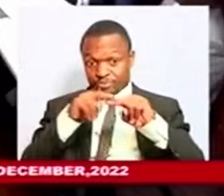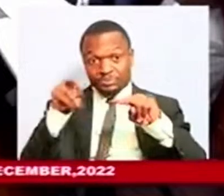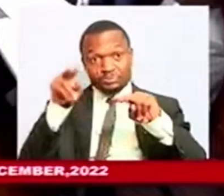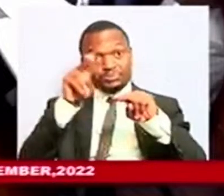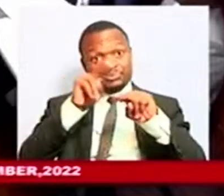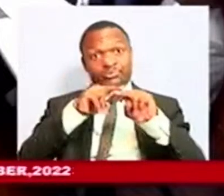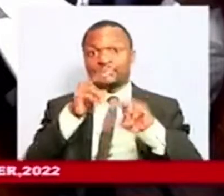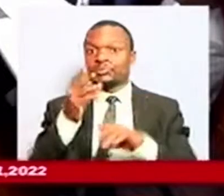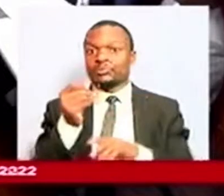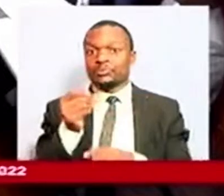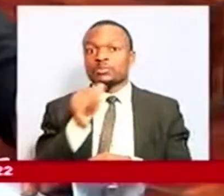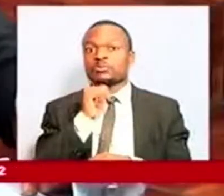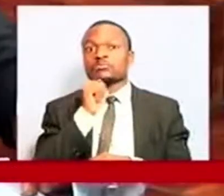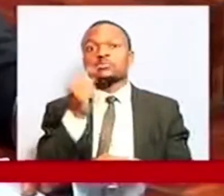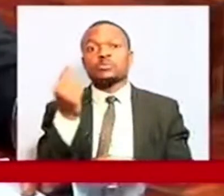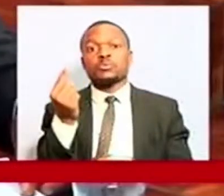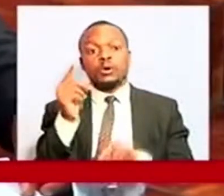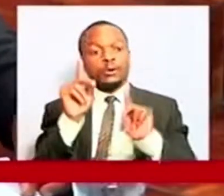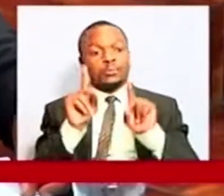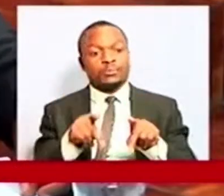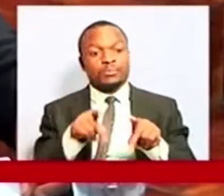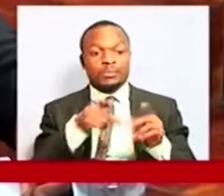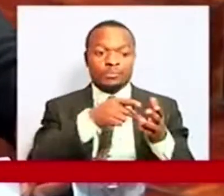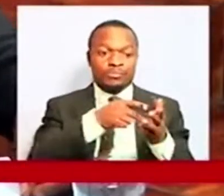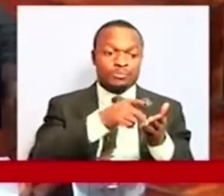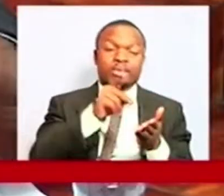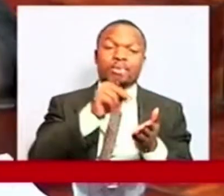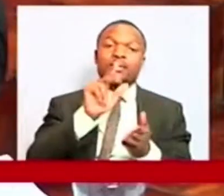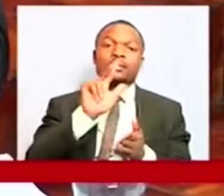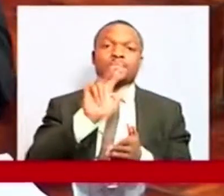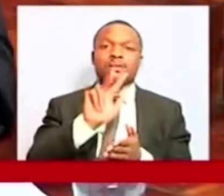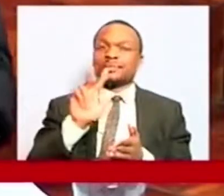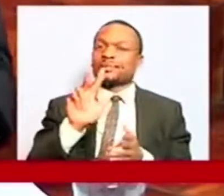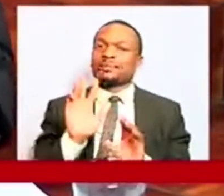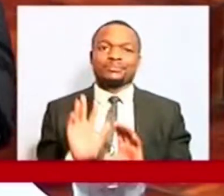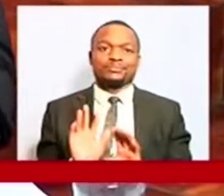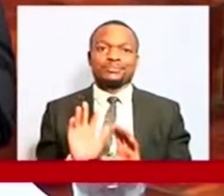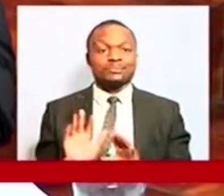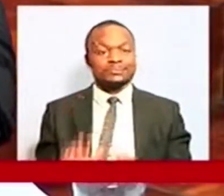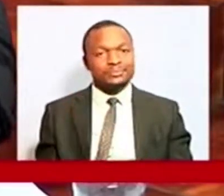like one individual was paid the 33.